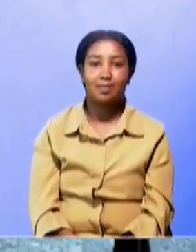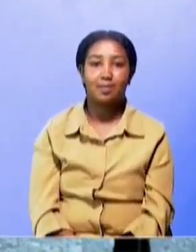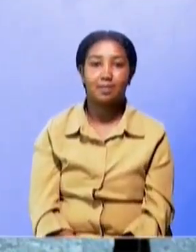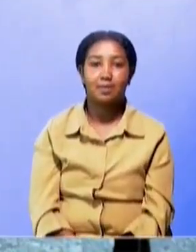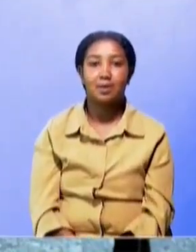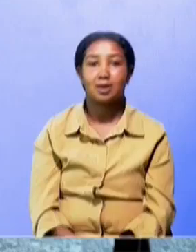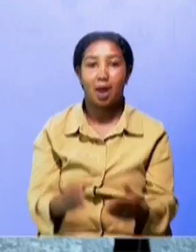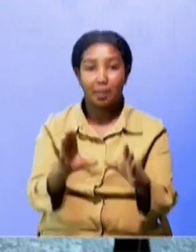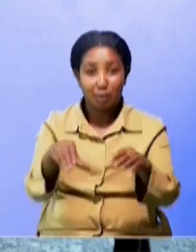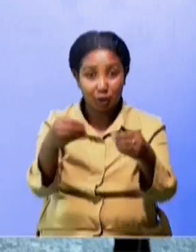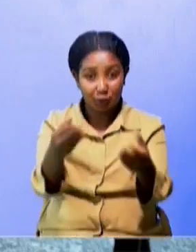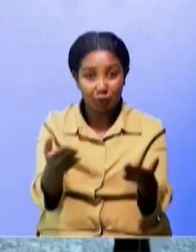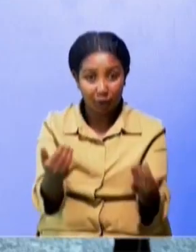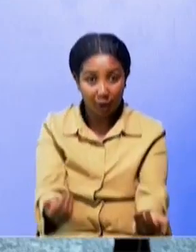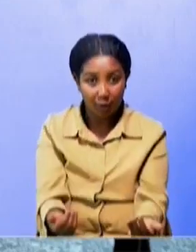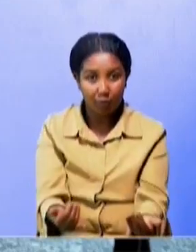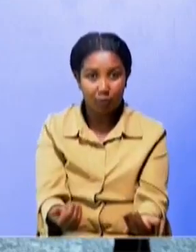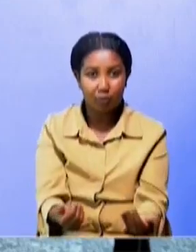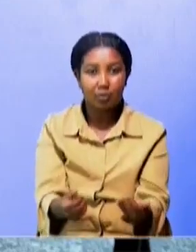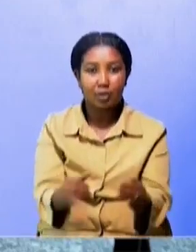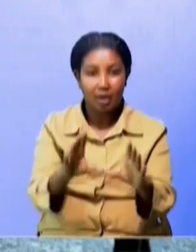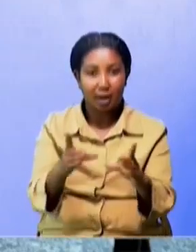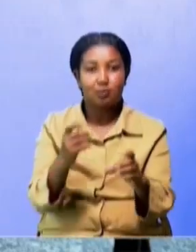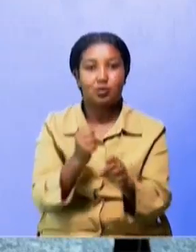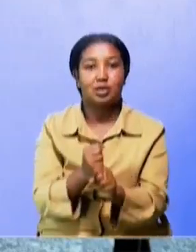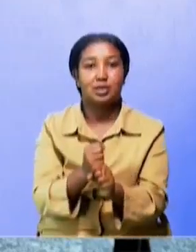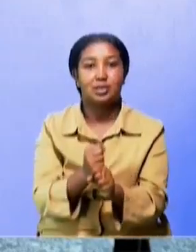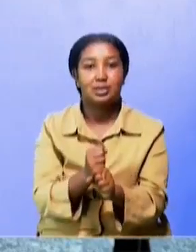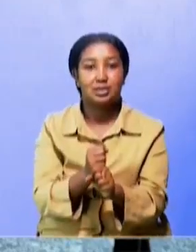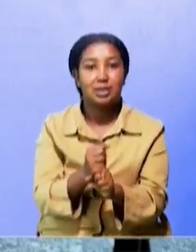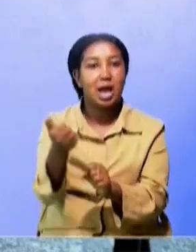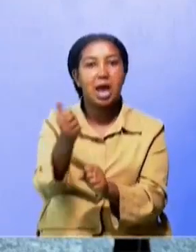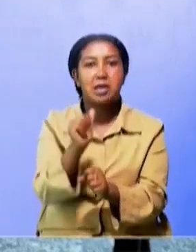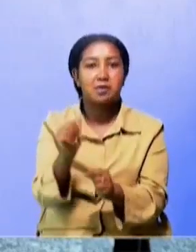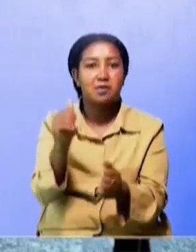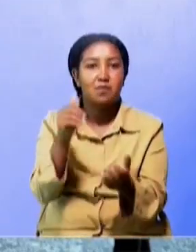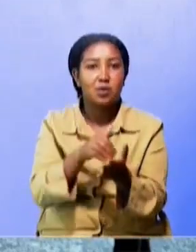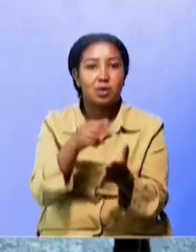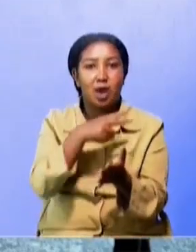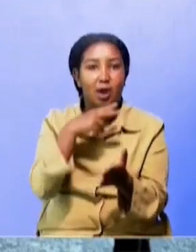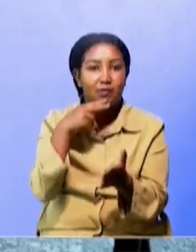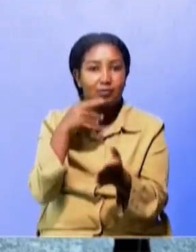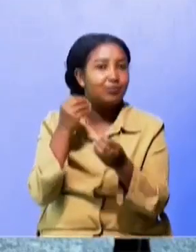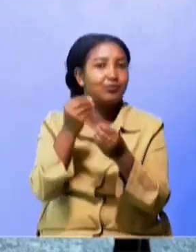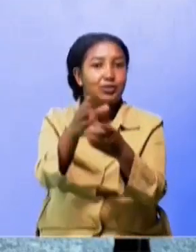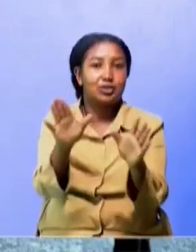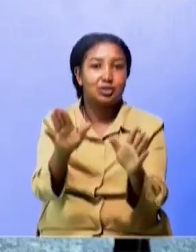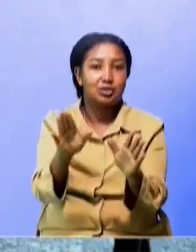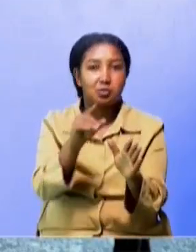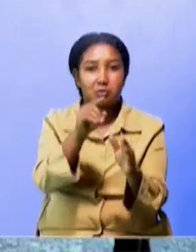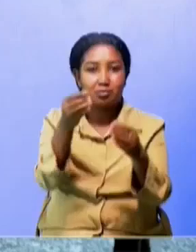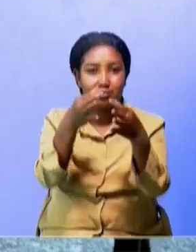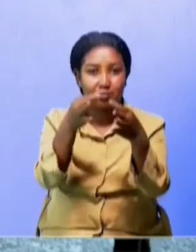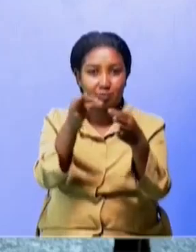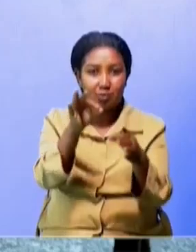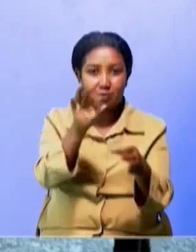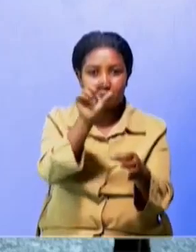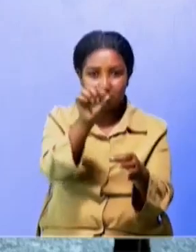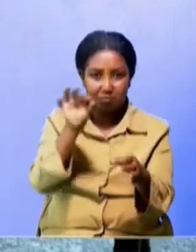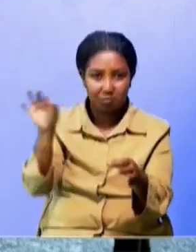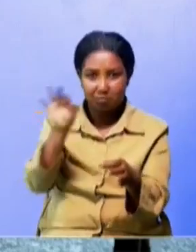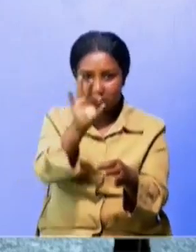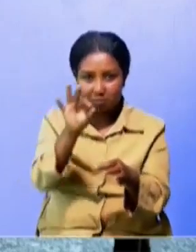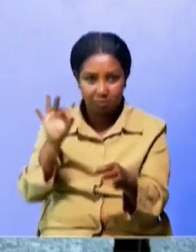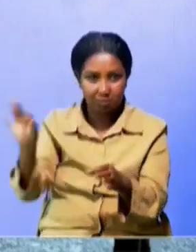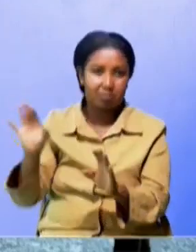I'm going to give you any of the frequency adverb that suits you. You are welcome to insert it. The instruction